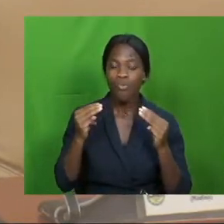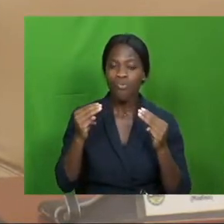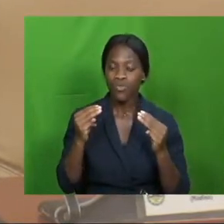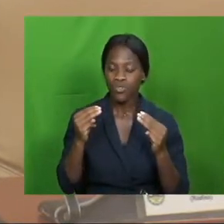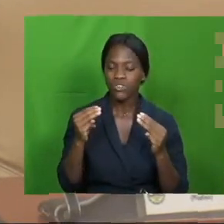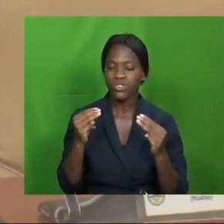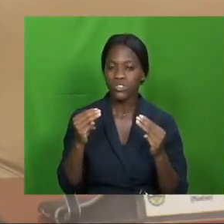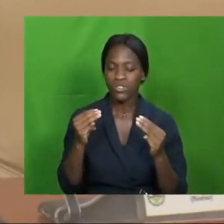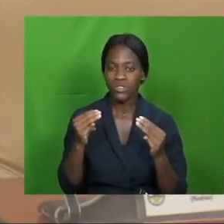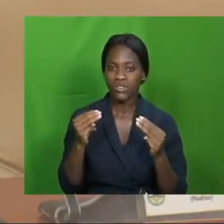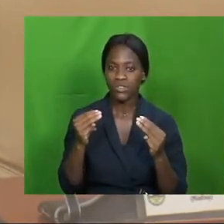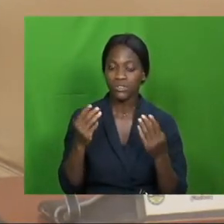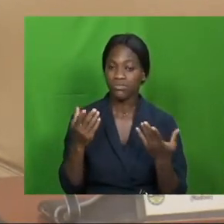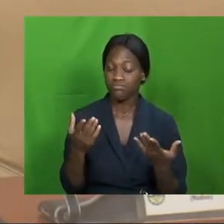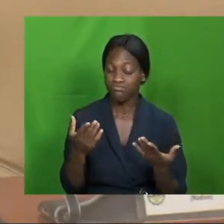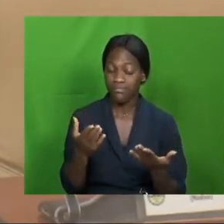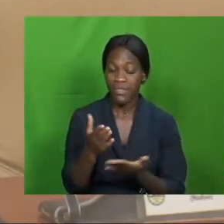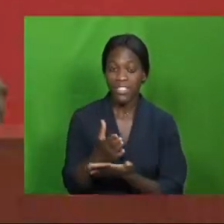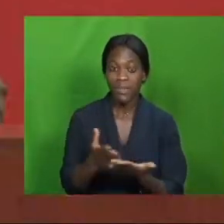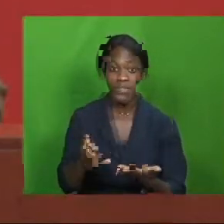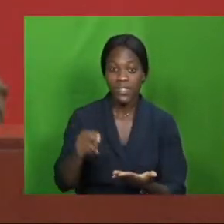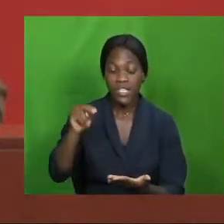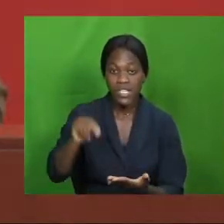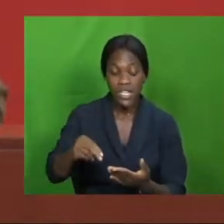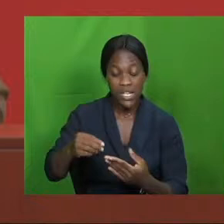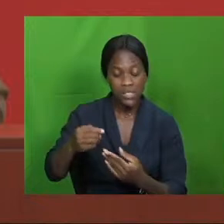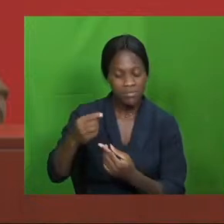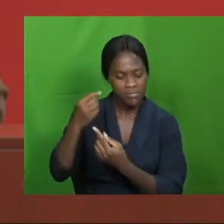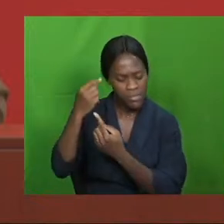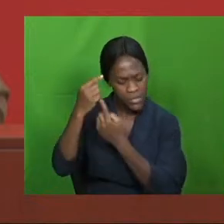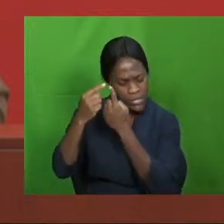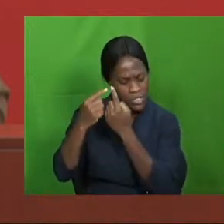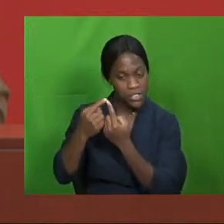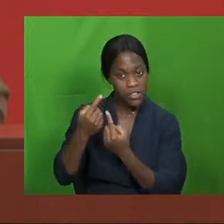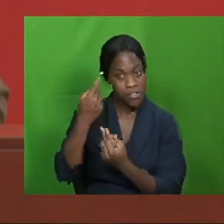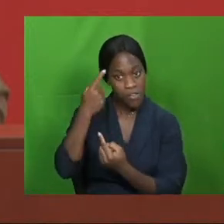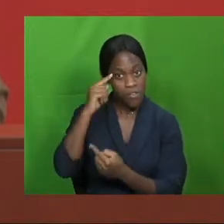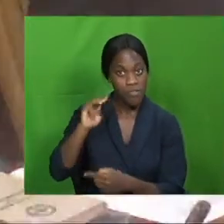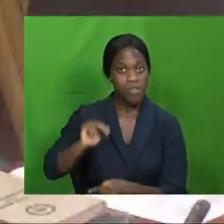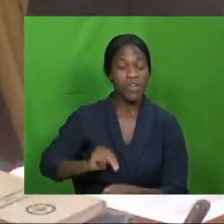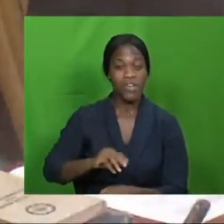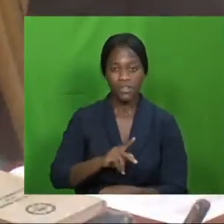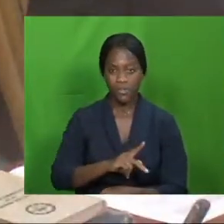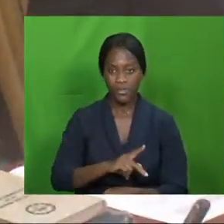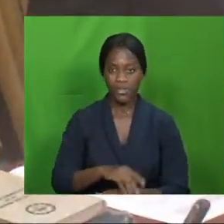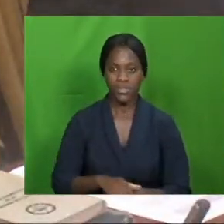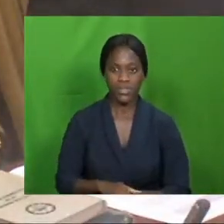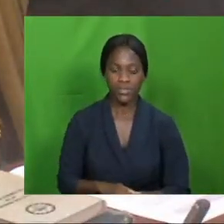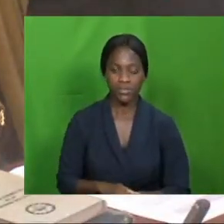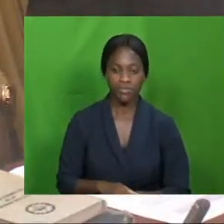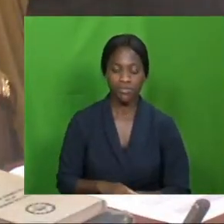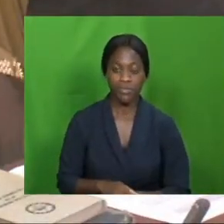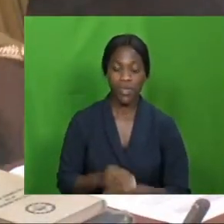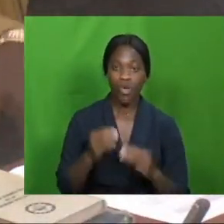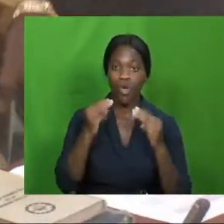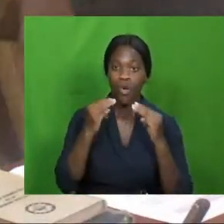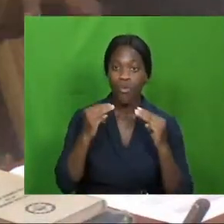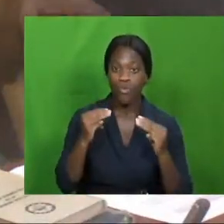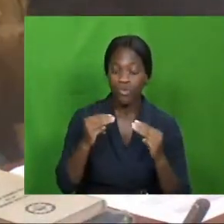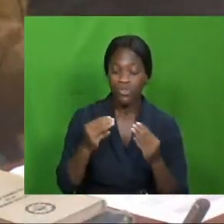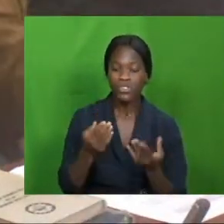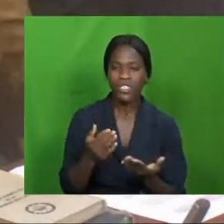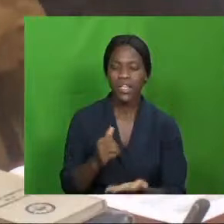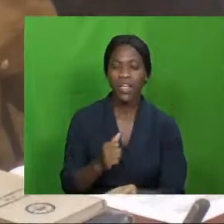for decision-making by the House because it sets in motion the process for arriving at a decision.